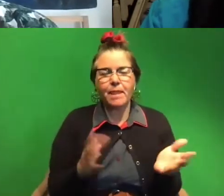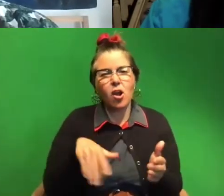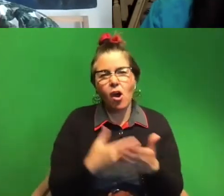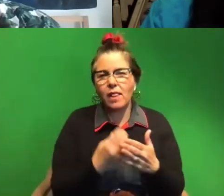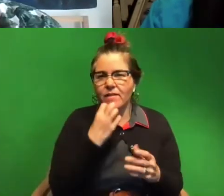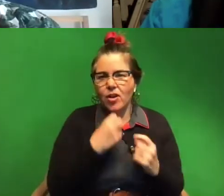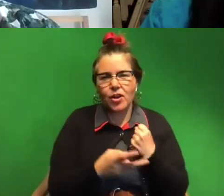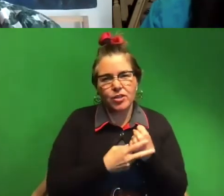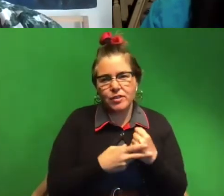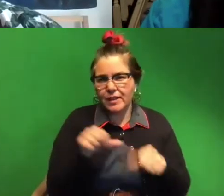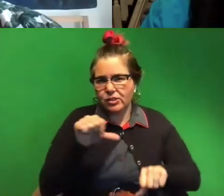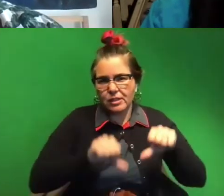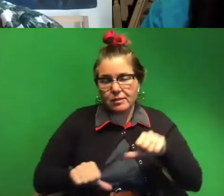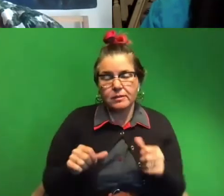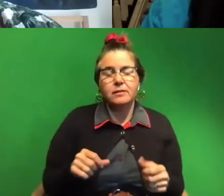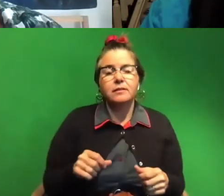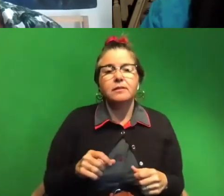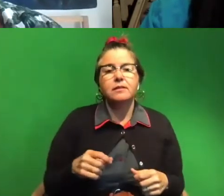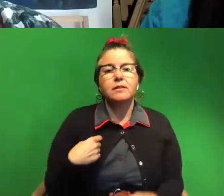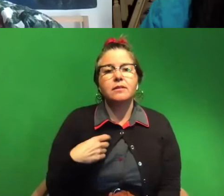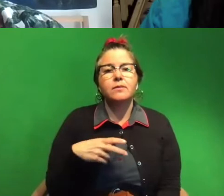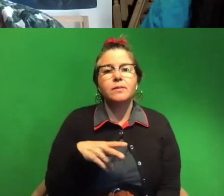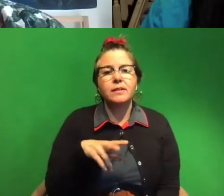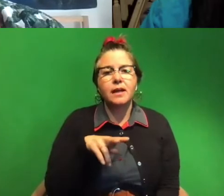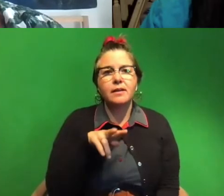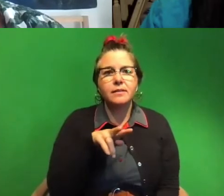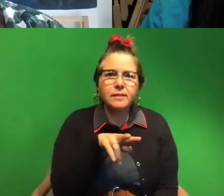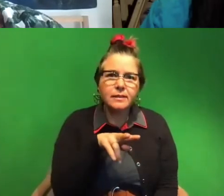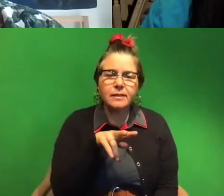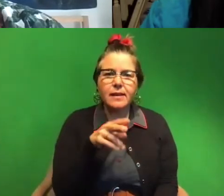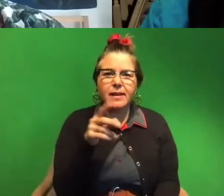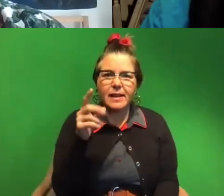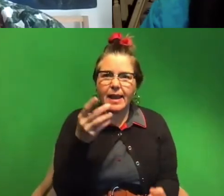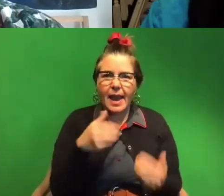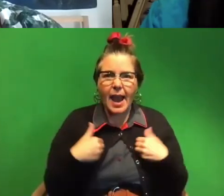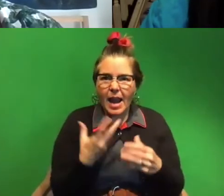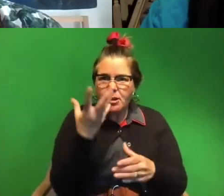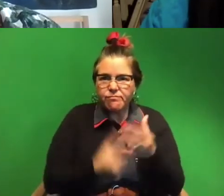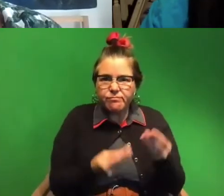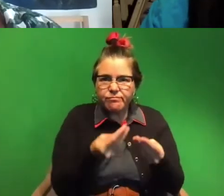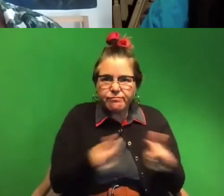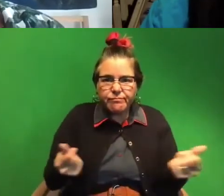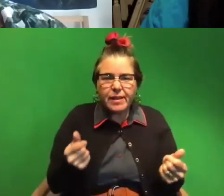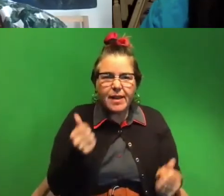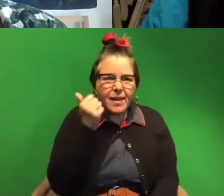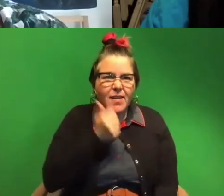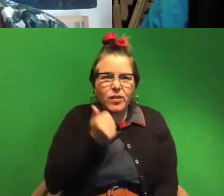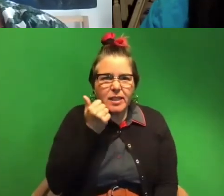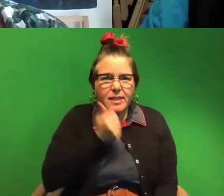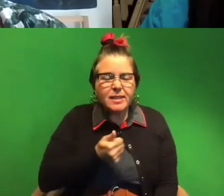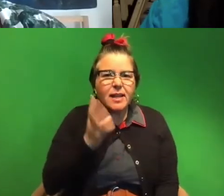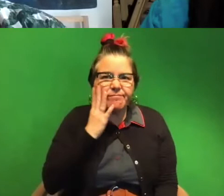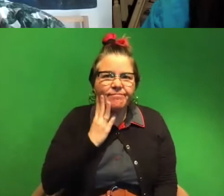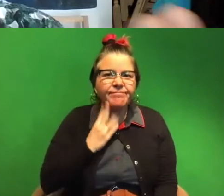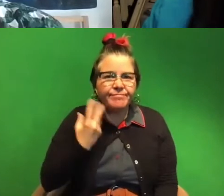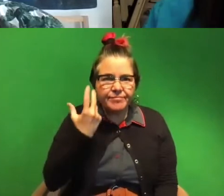conservation. We stare at extinction in the eye every single day. It goes